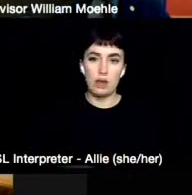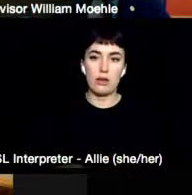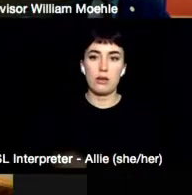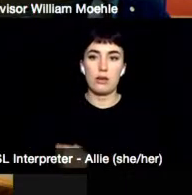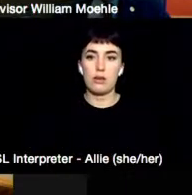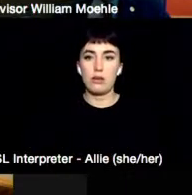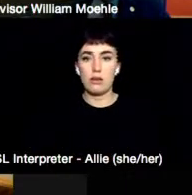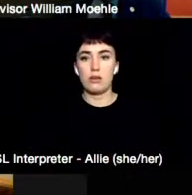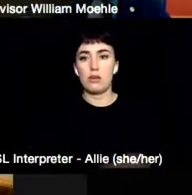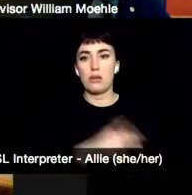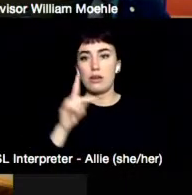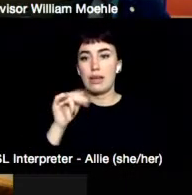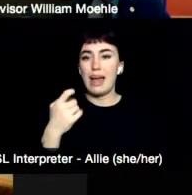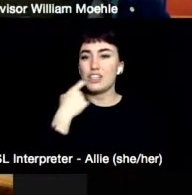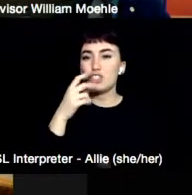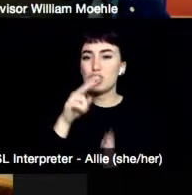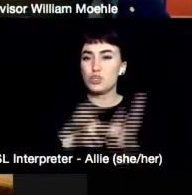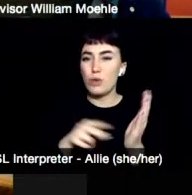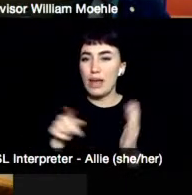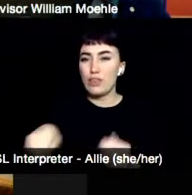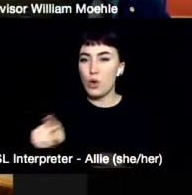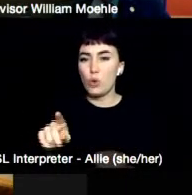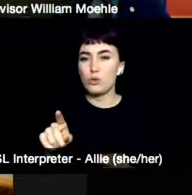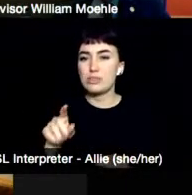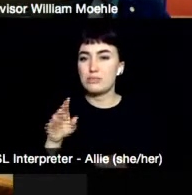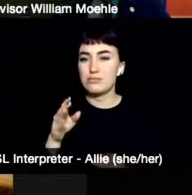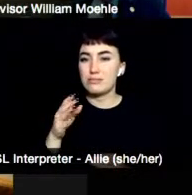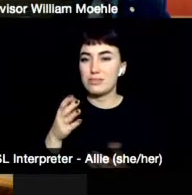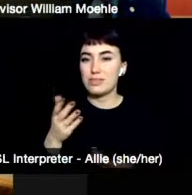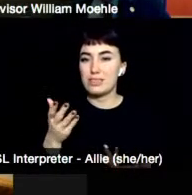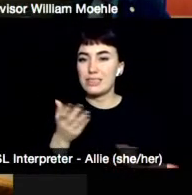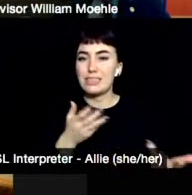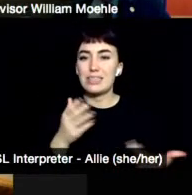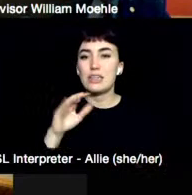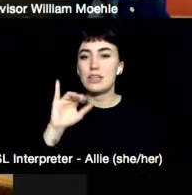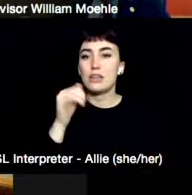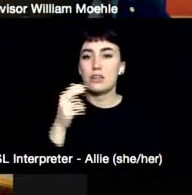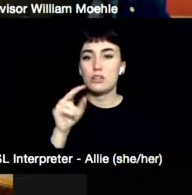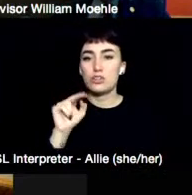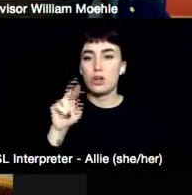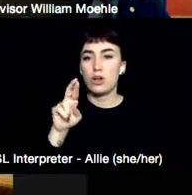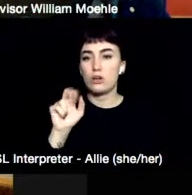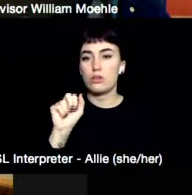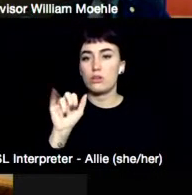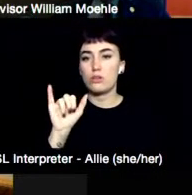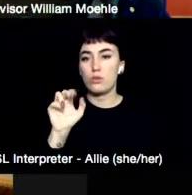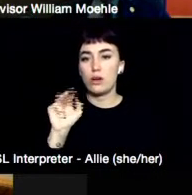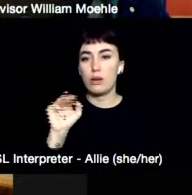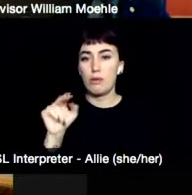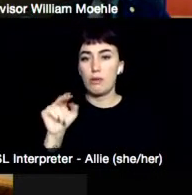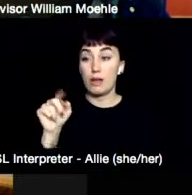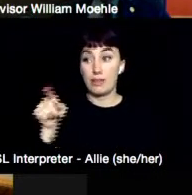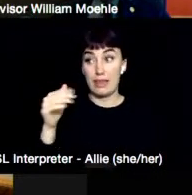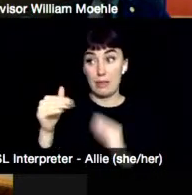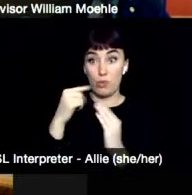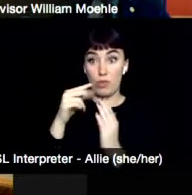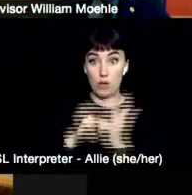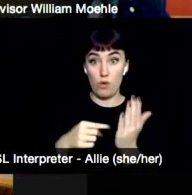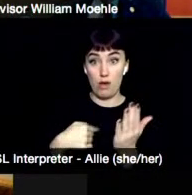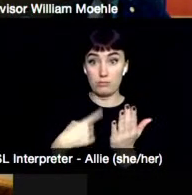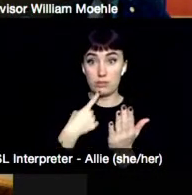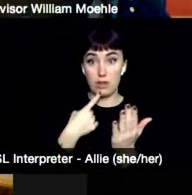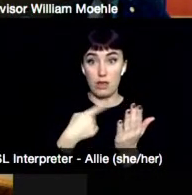read them, Brittany. Yeah. So John Raymond email that I read said,